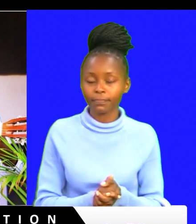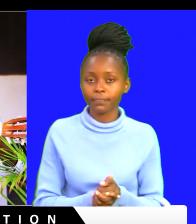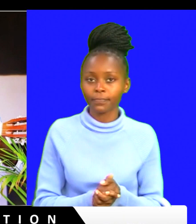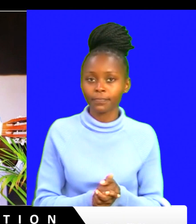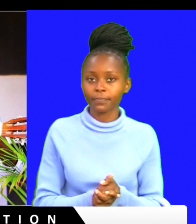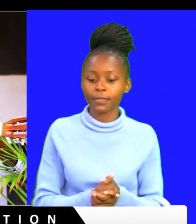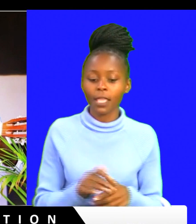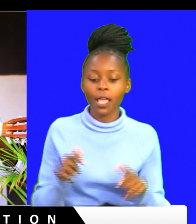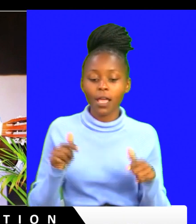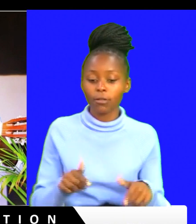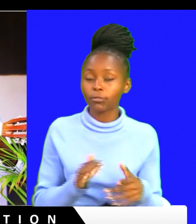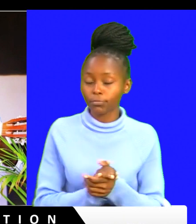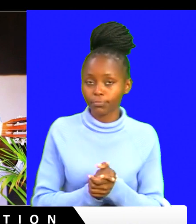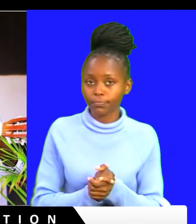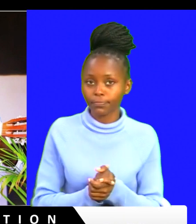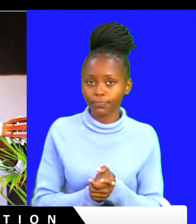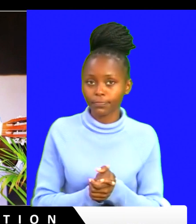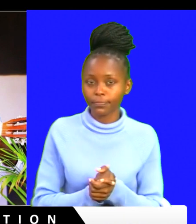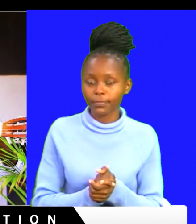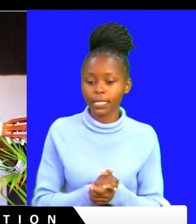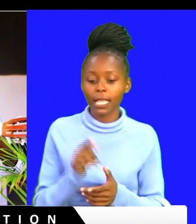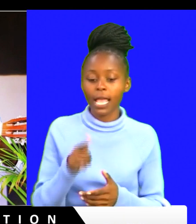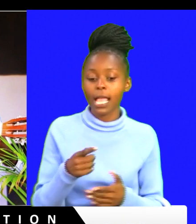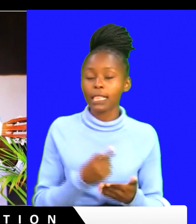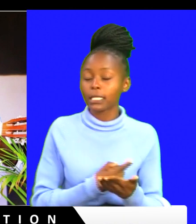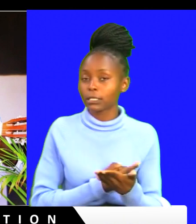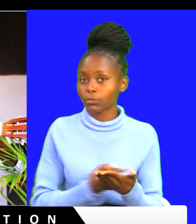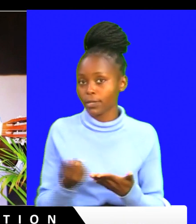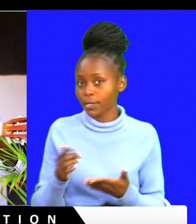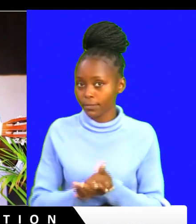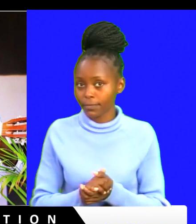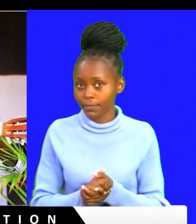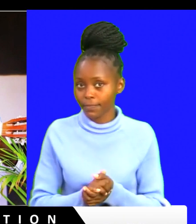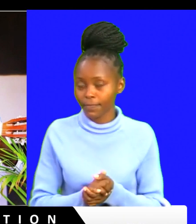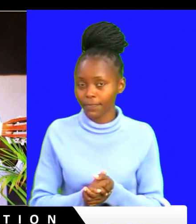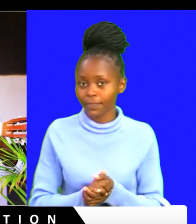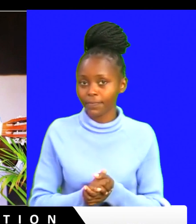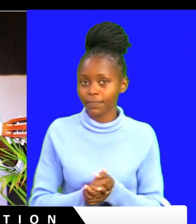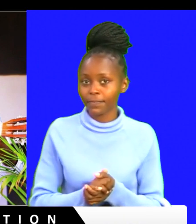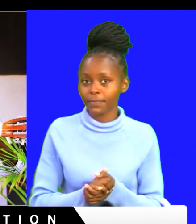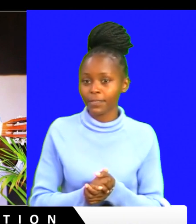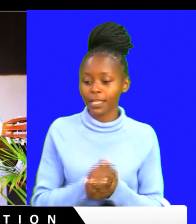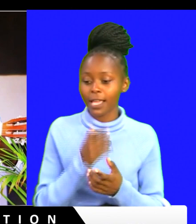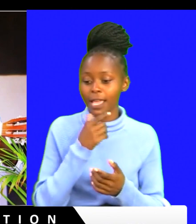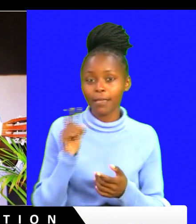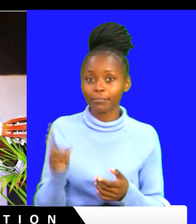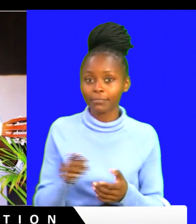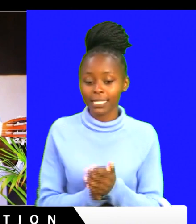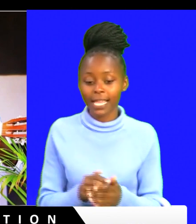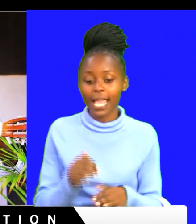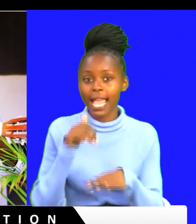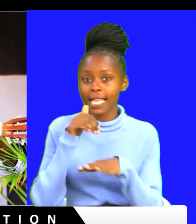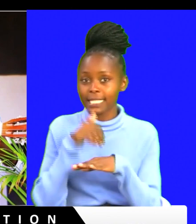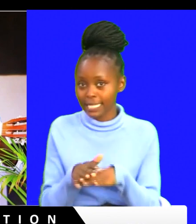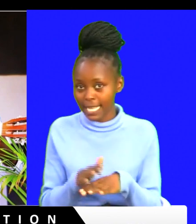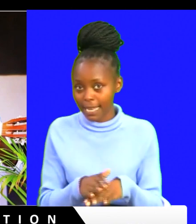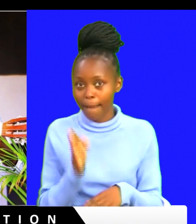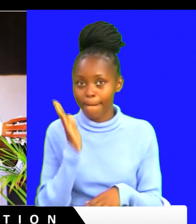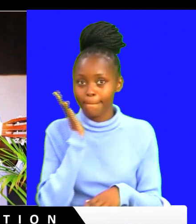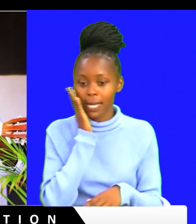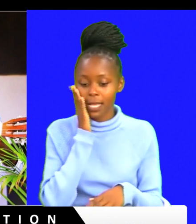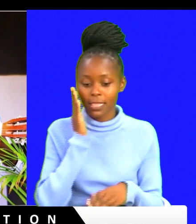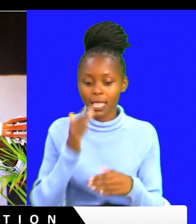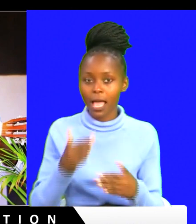And now he's been trending a lot this week because he actually sent the mom to bring him